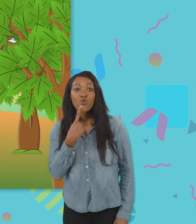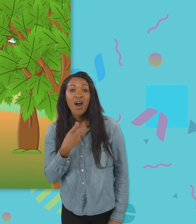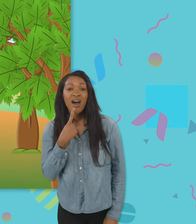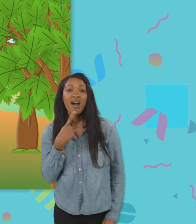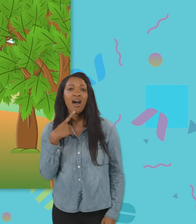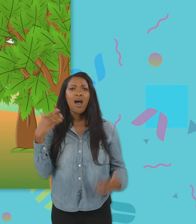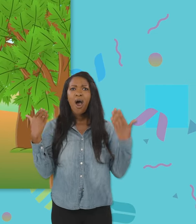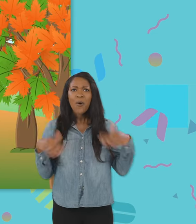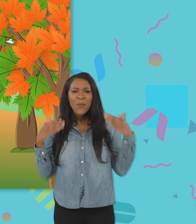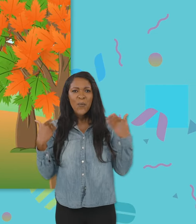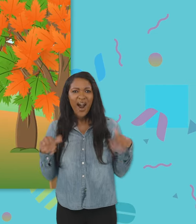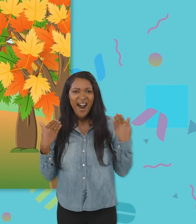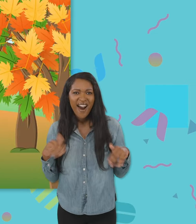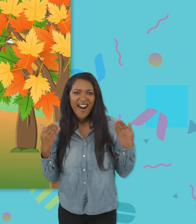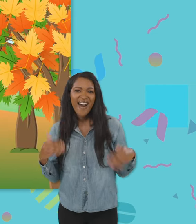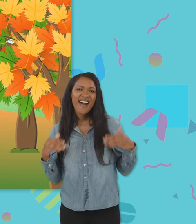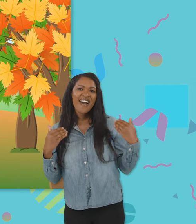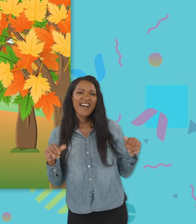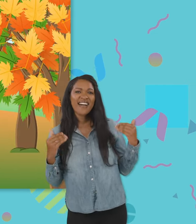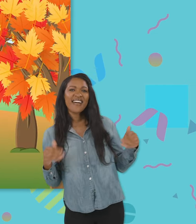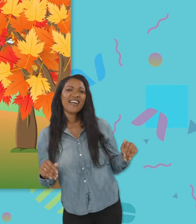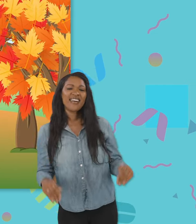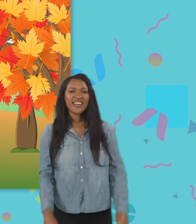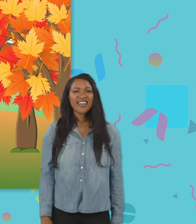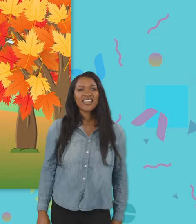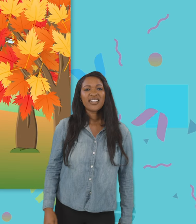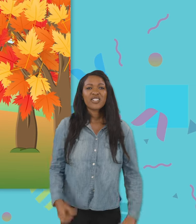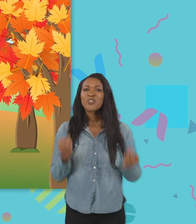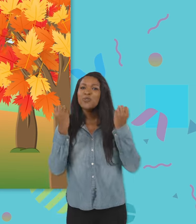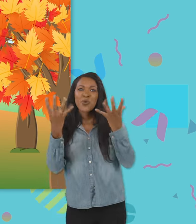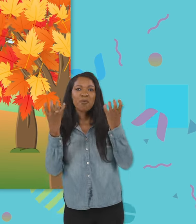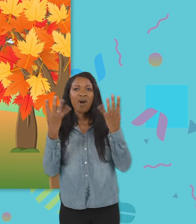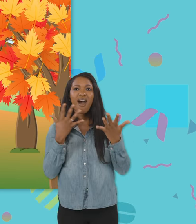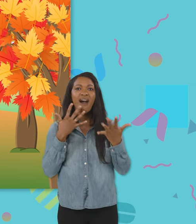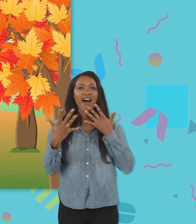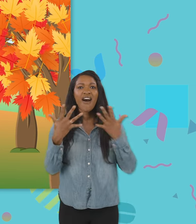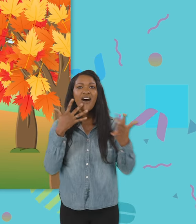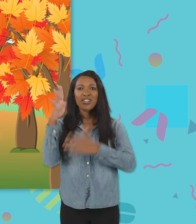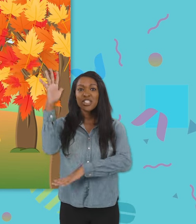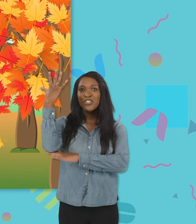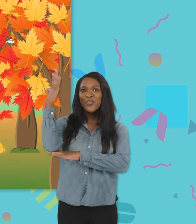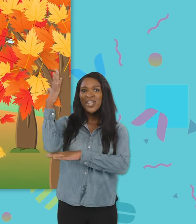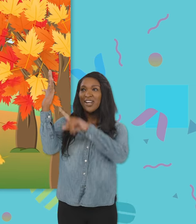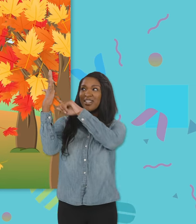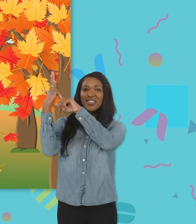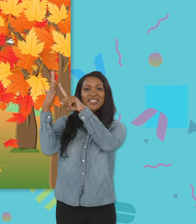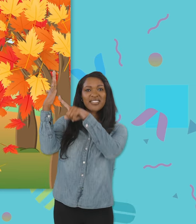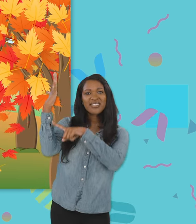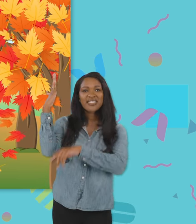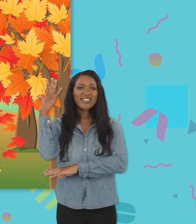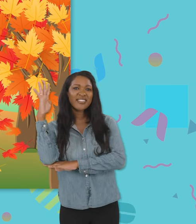start to turn orange and yellow and red. And wow, there's so many colors in